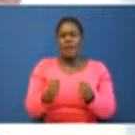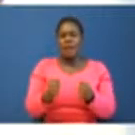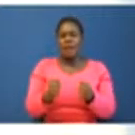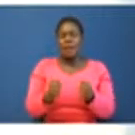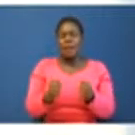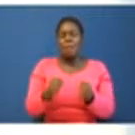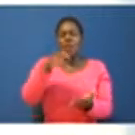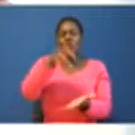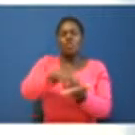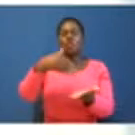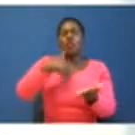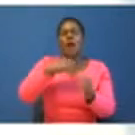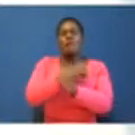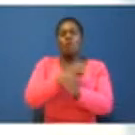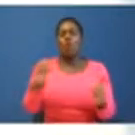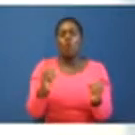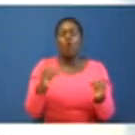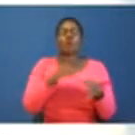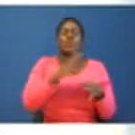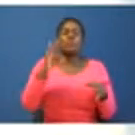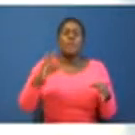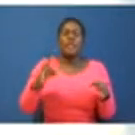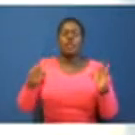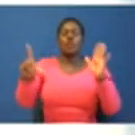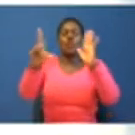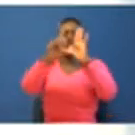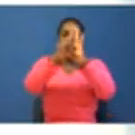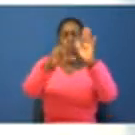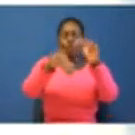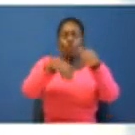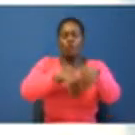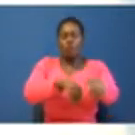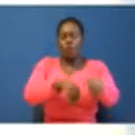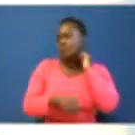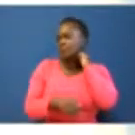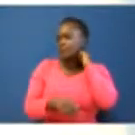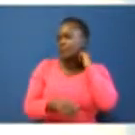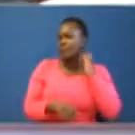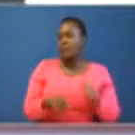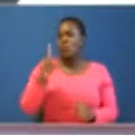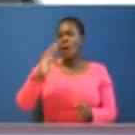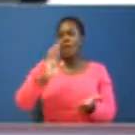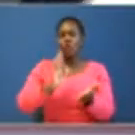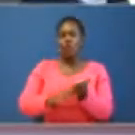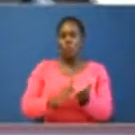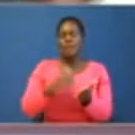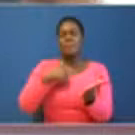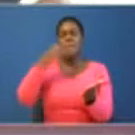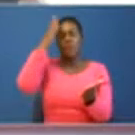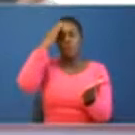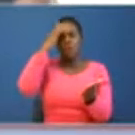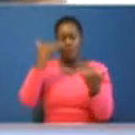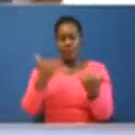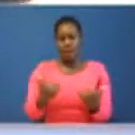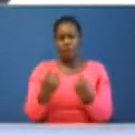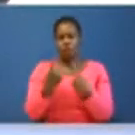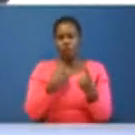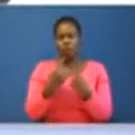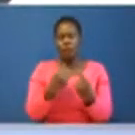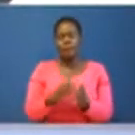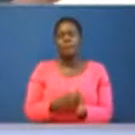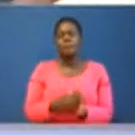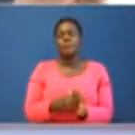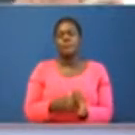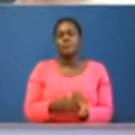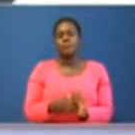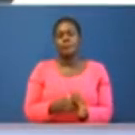no place in the spirit and the light of the constitution of this country and philip casey in one sentence because i know and karen needs to speak prophetic needs to